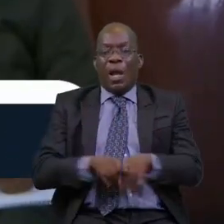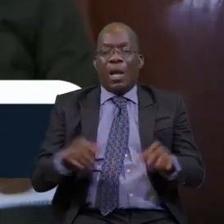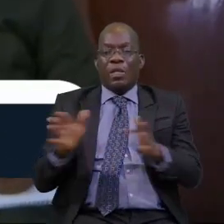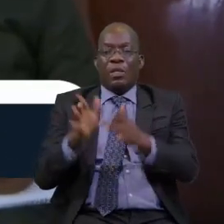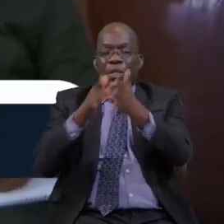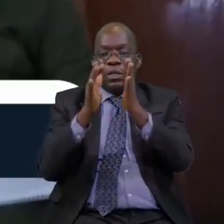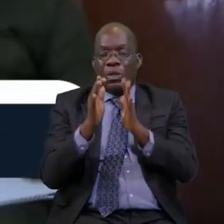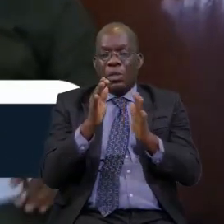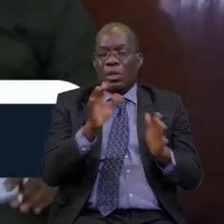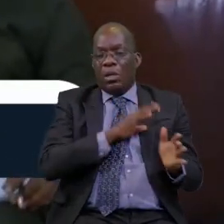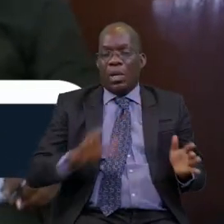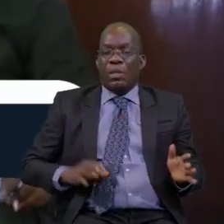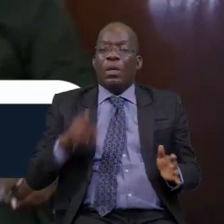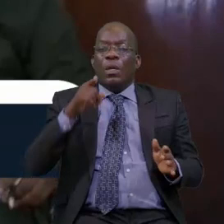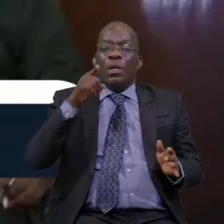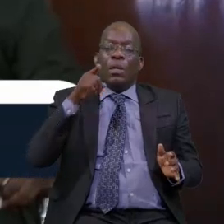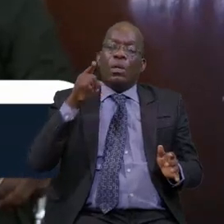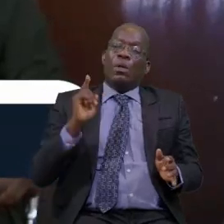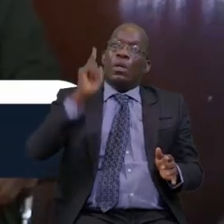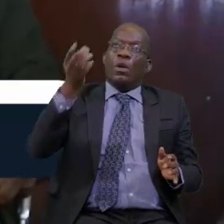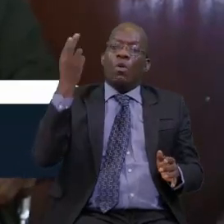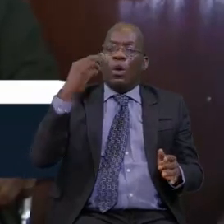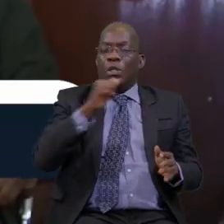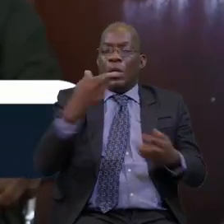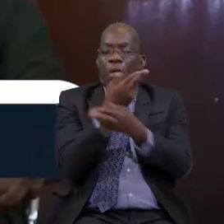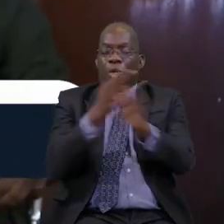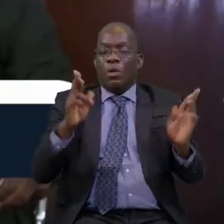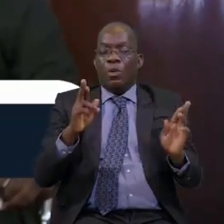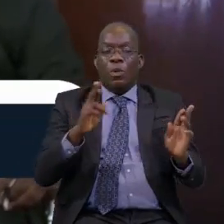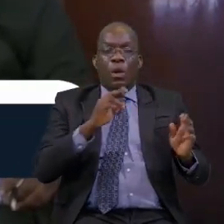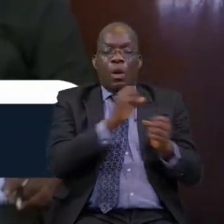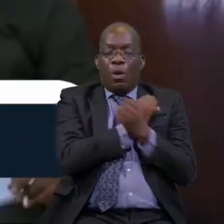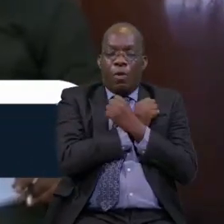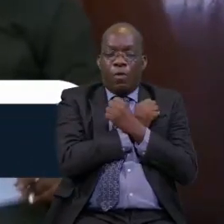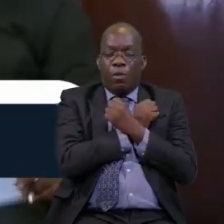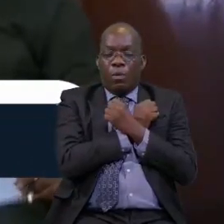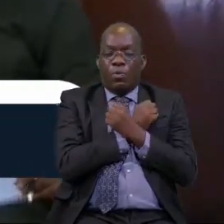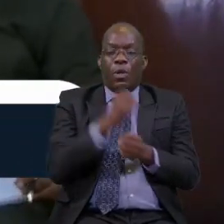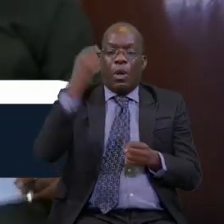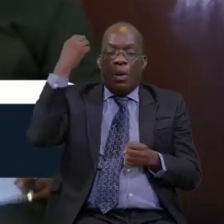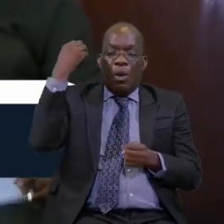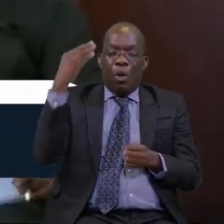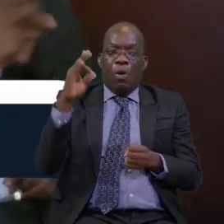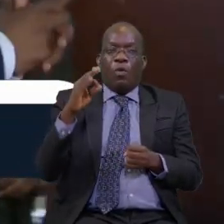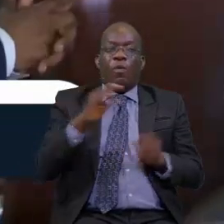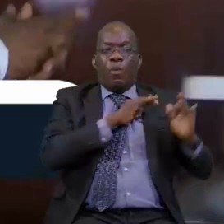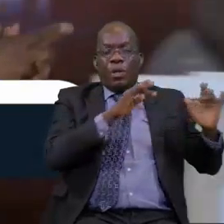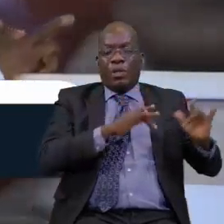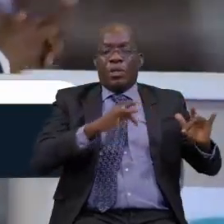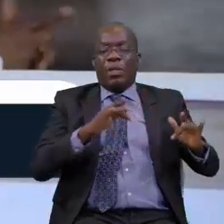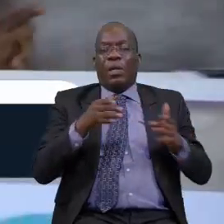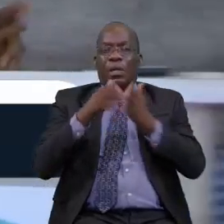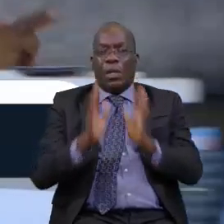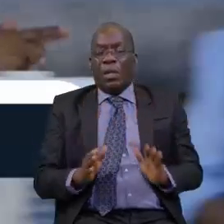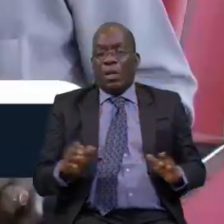a redemptive, he has redemptive passion of a sympathetic leader. Actually, we